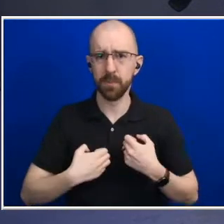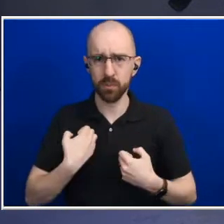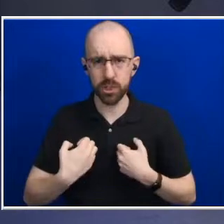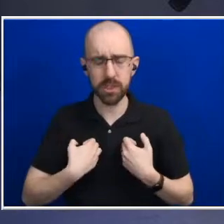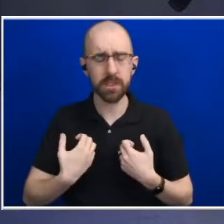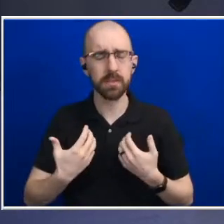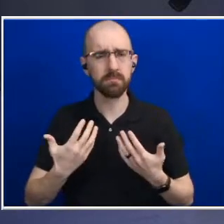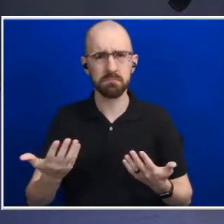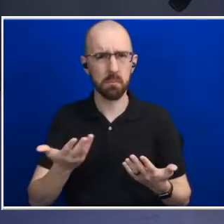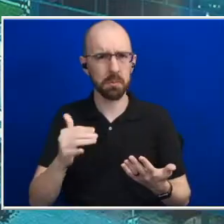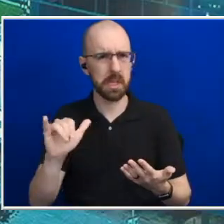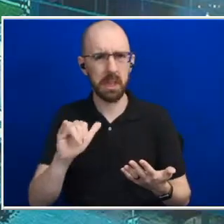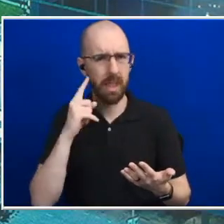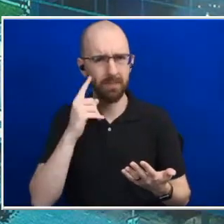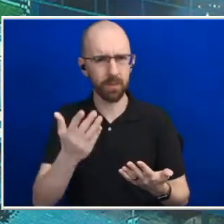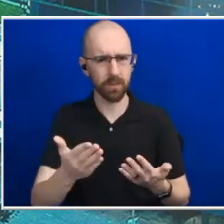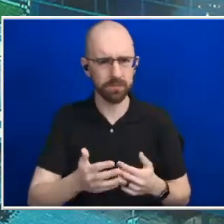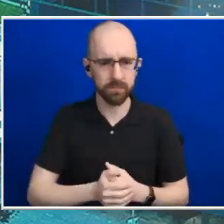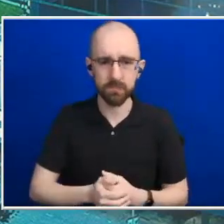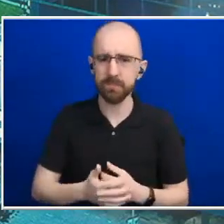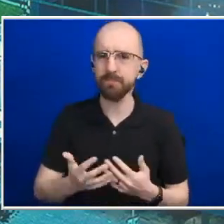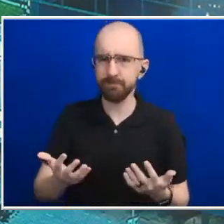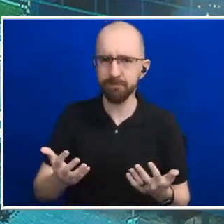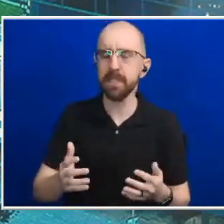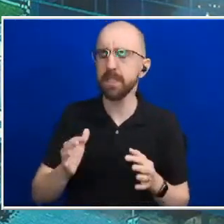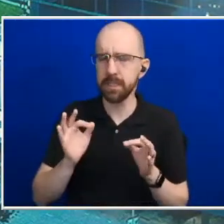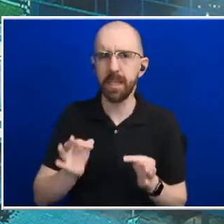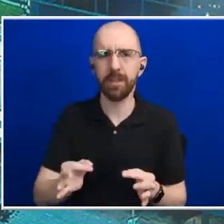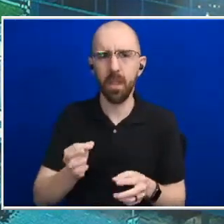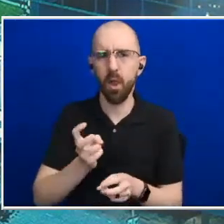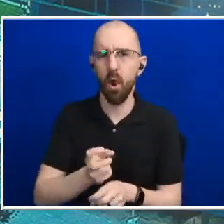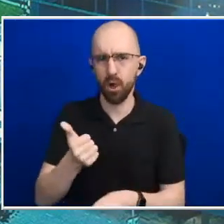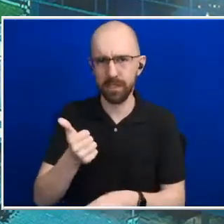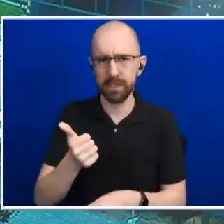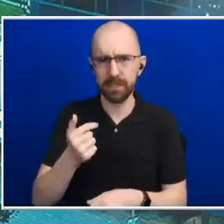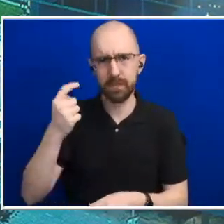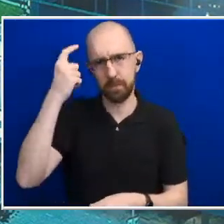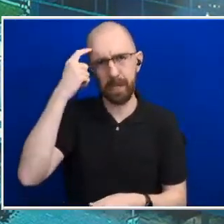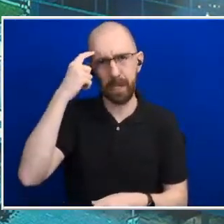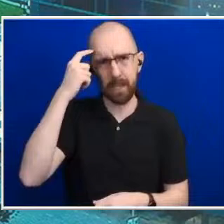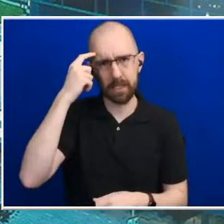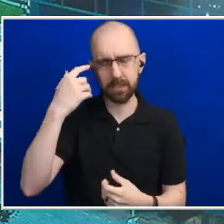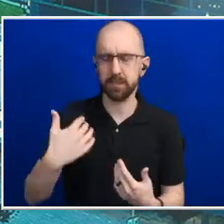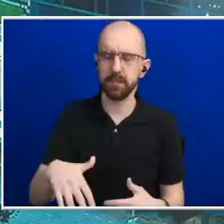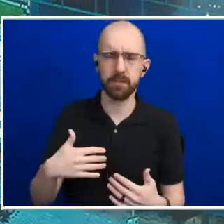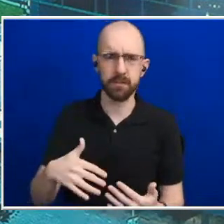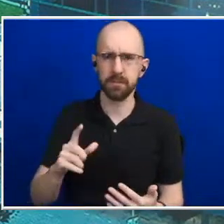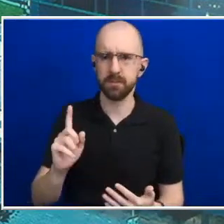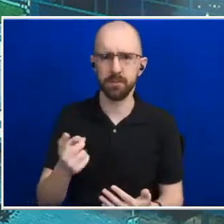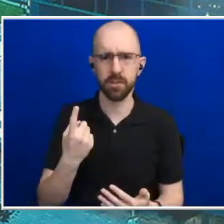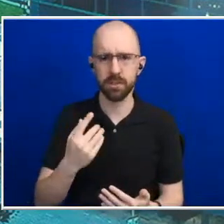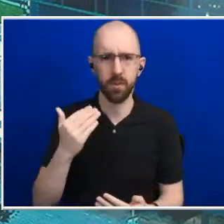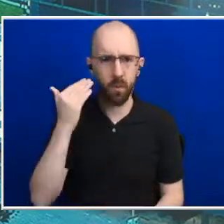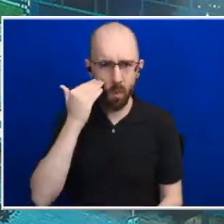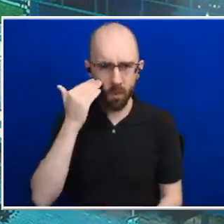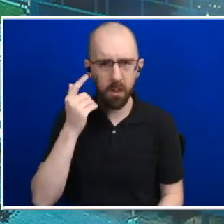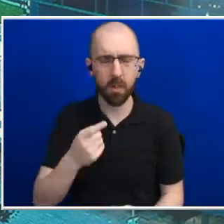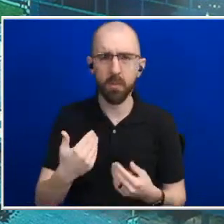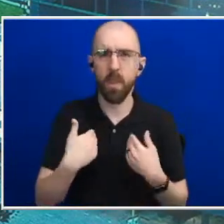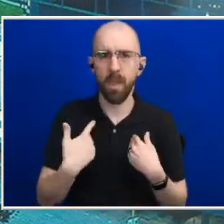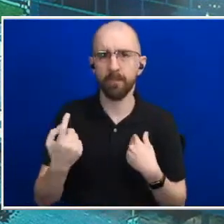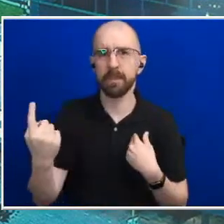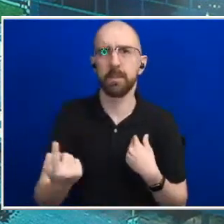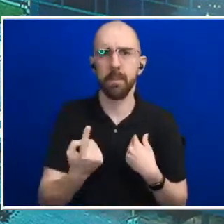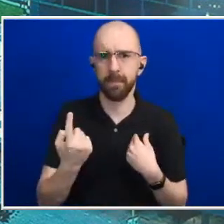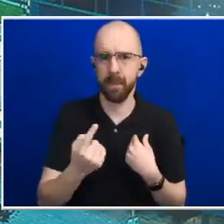for you? It was definitely the hardest mentally. Just kind of knowing that you have something that you aren't supposed